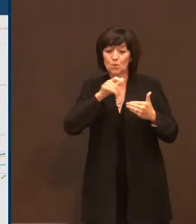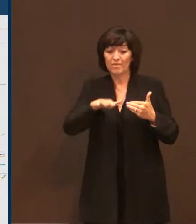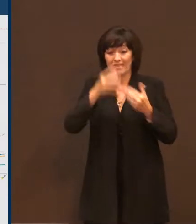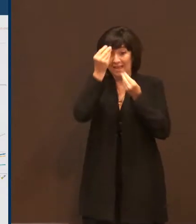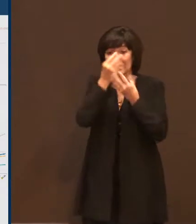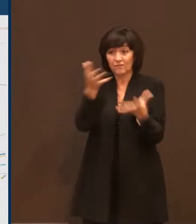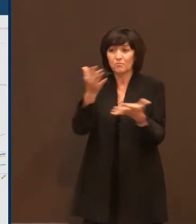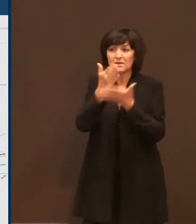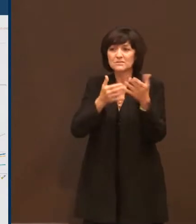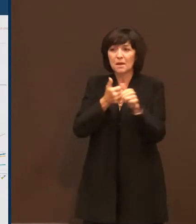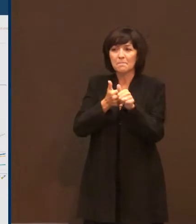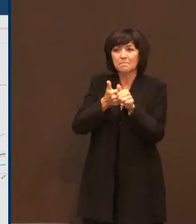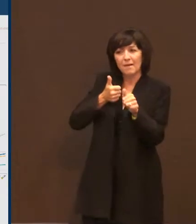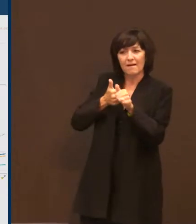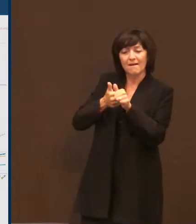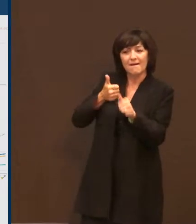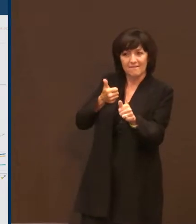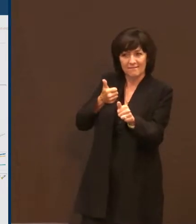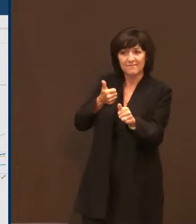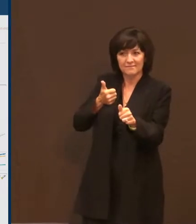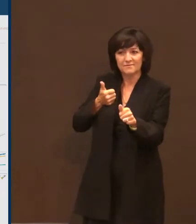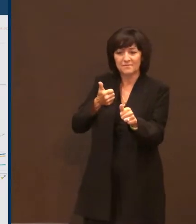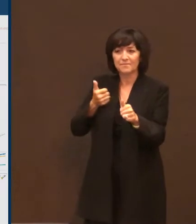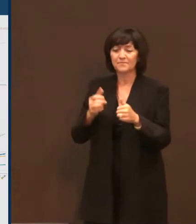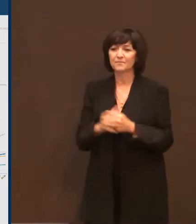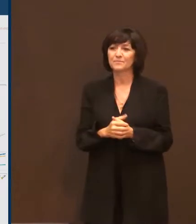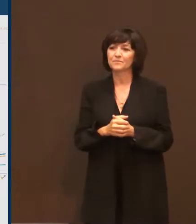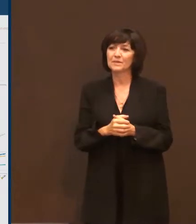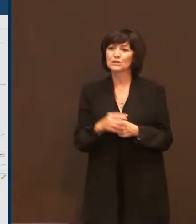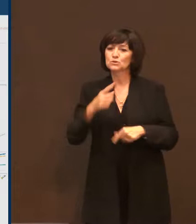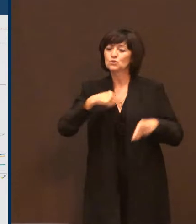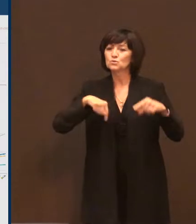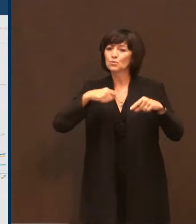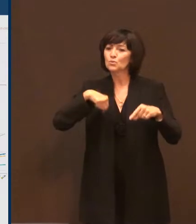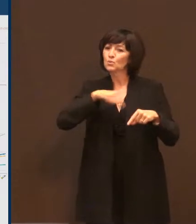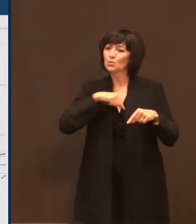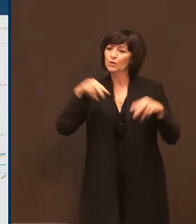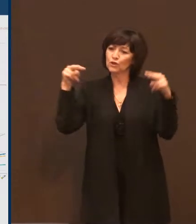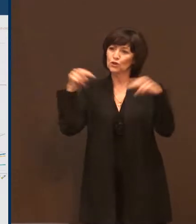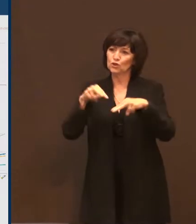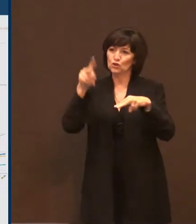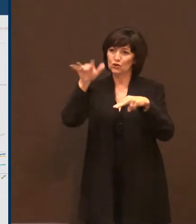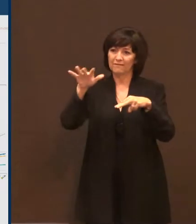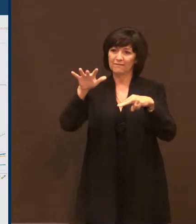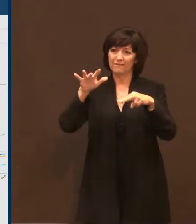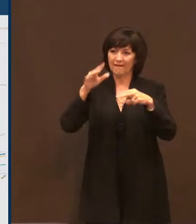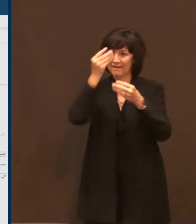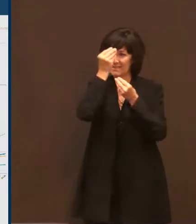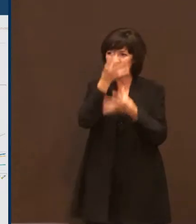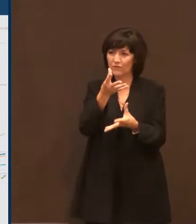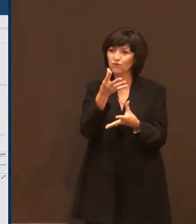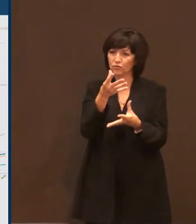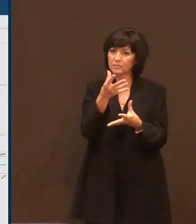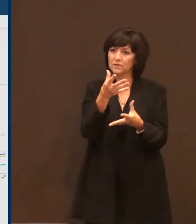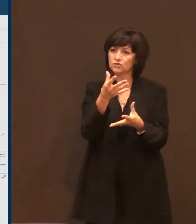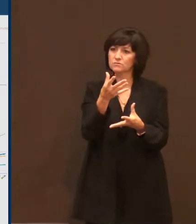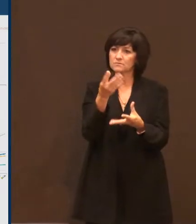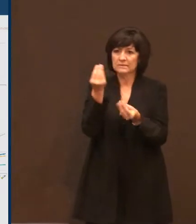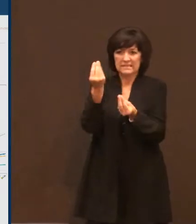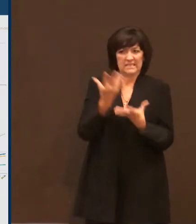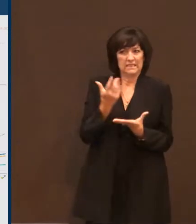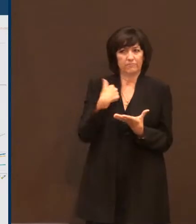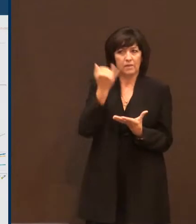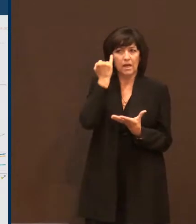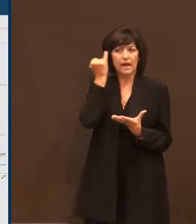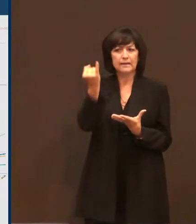opening data set because it does give us an indication of the severity of the illness. If